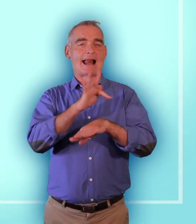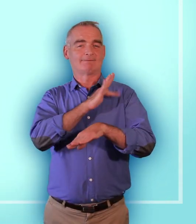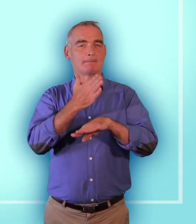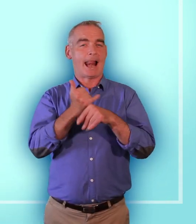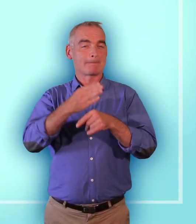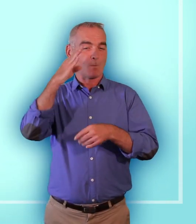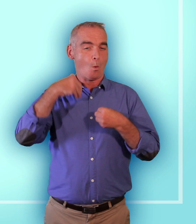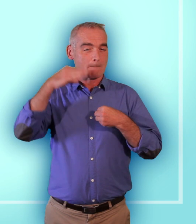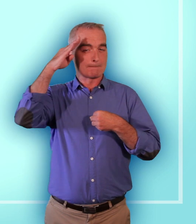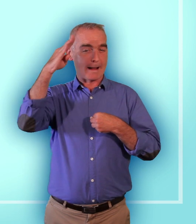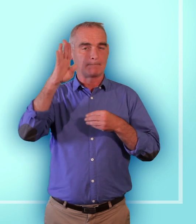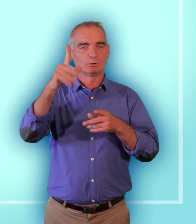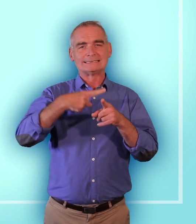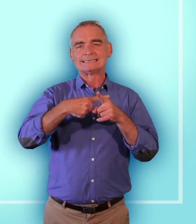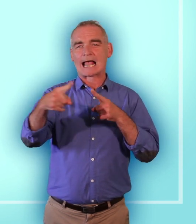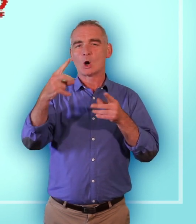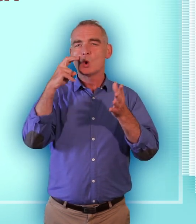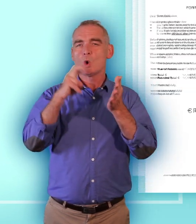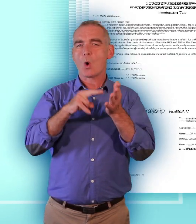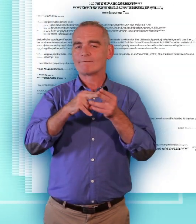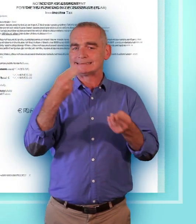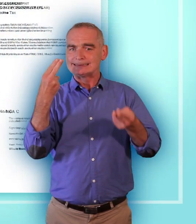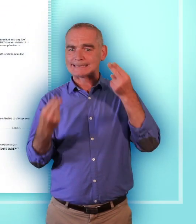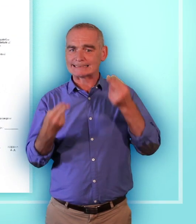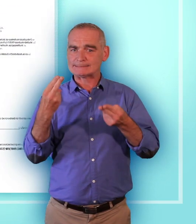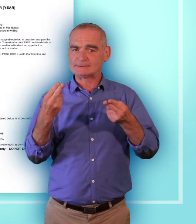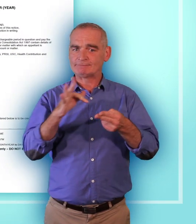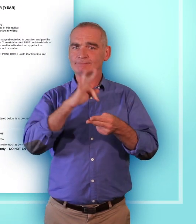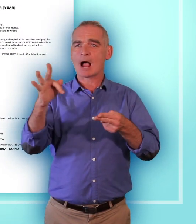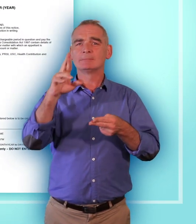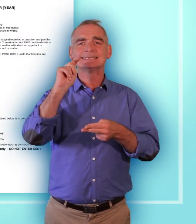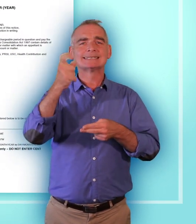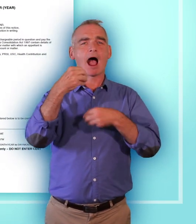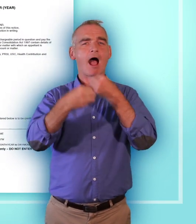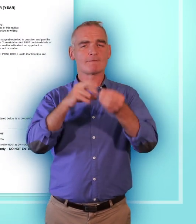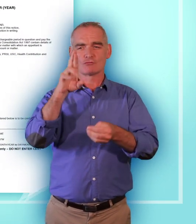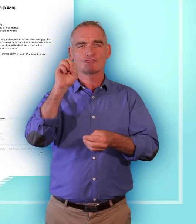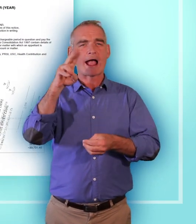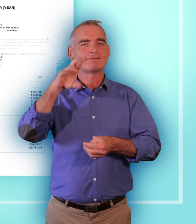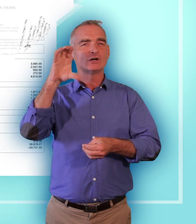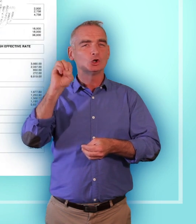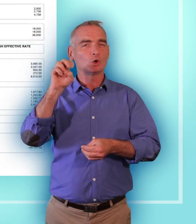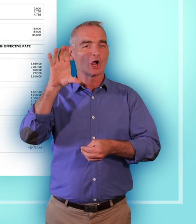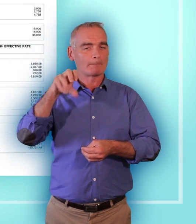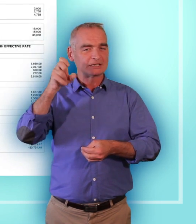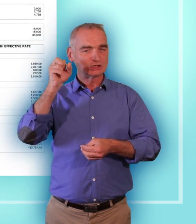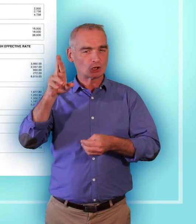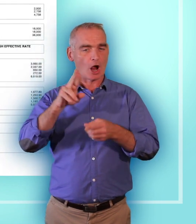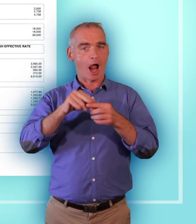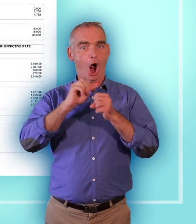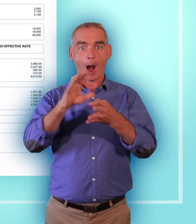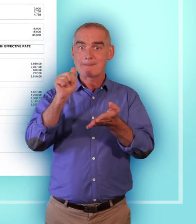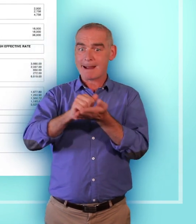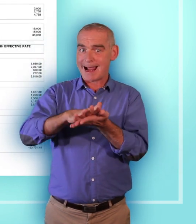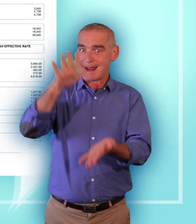If you're self-employed, send us a copy of your most recent notice of assessment from the revenue commissioners. All of the pages must